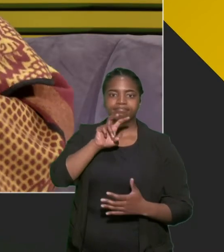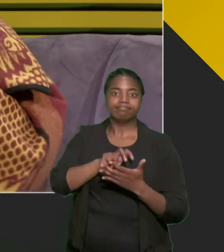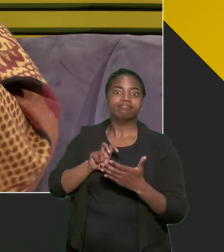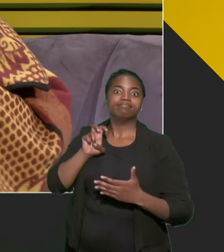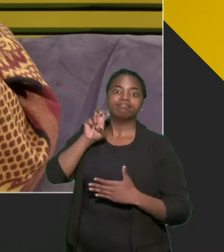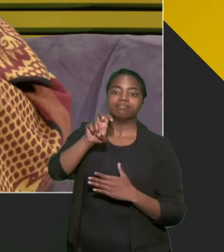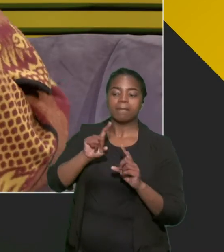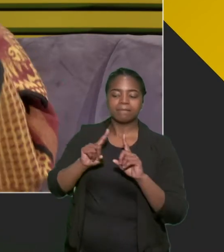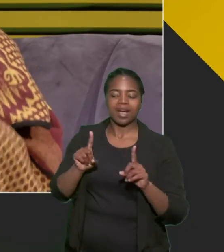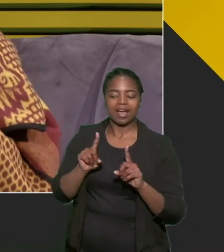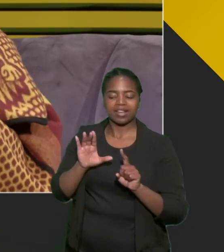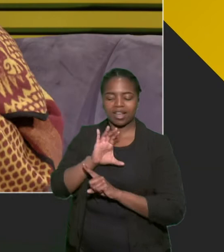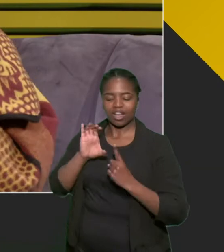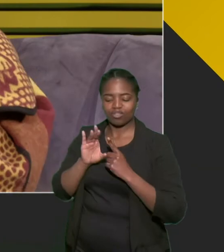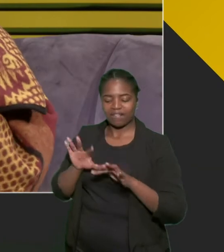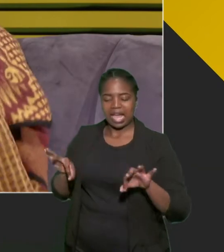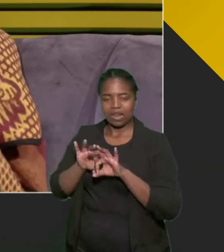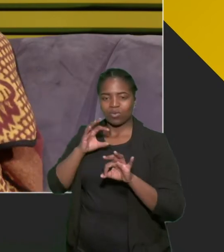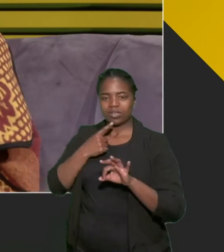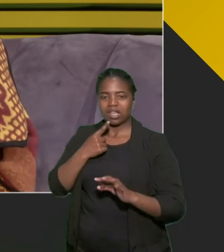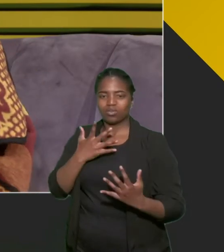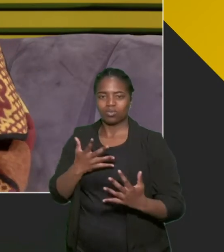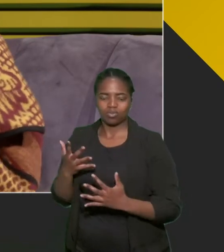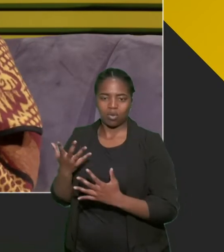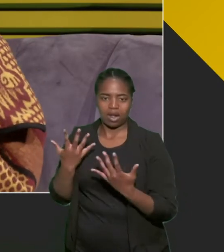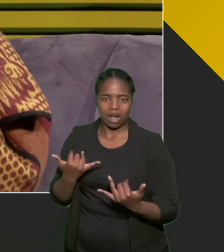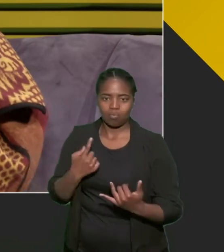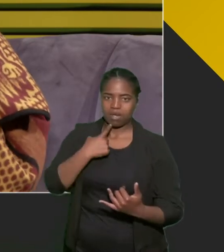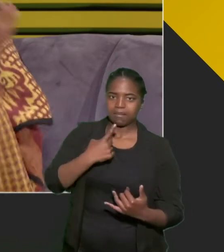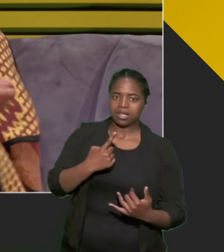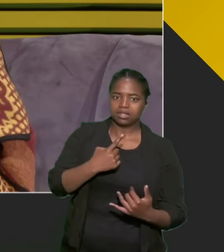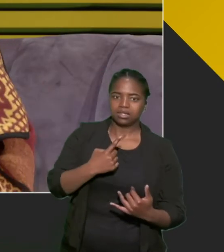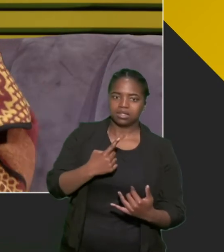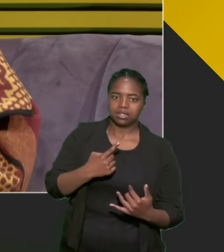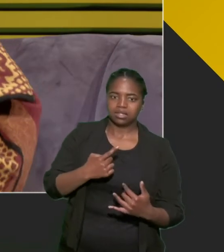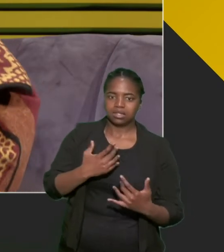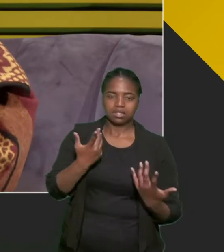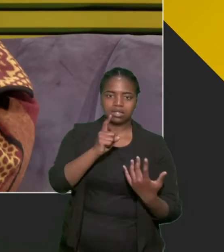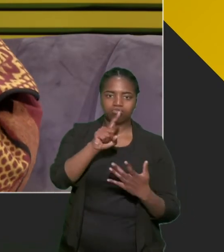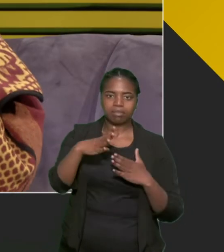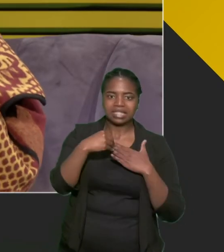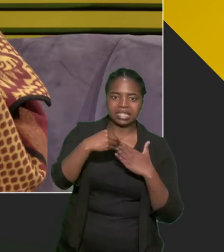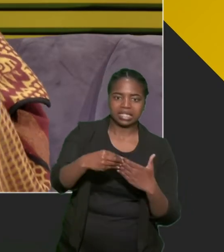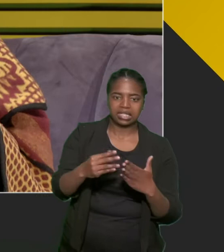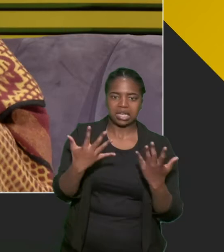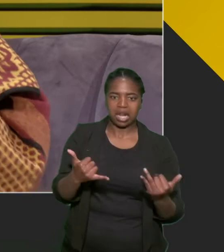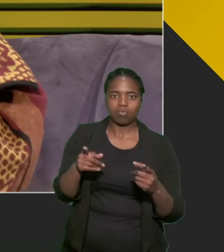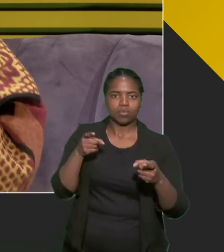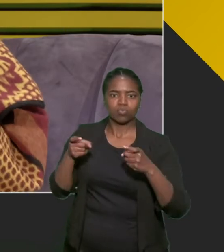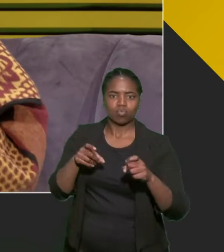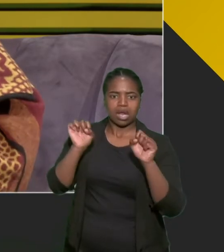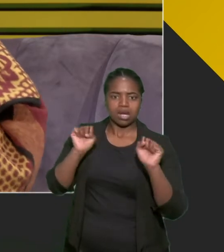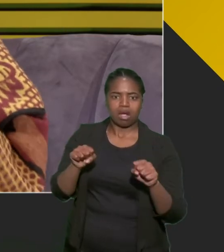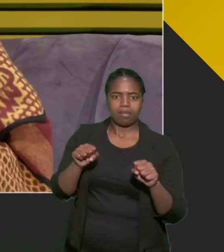despite our traditional values to now meet this new day where we must now be somebody's and we must now rule and